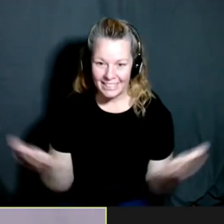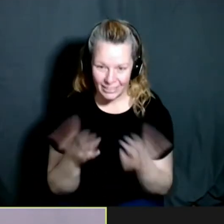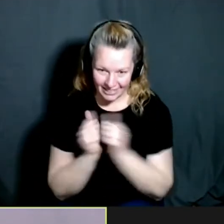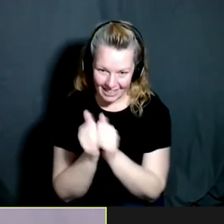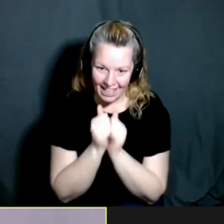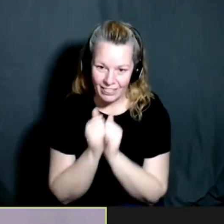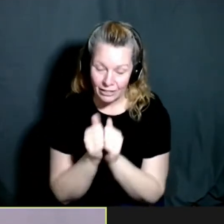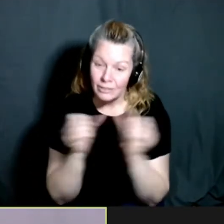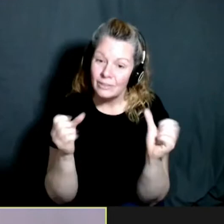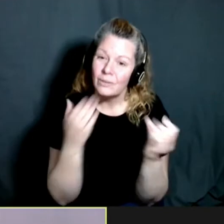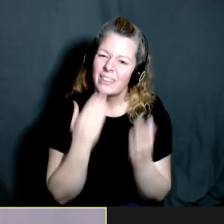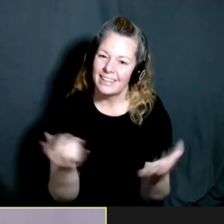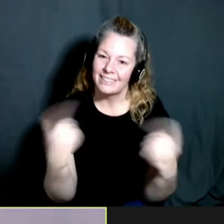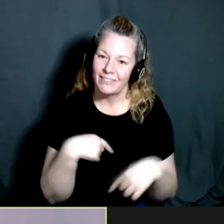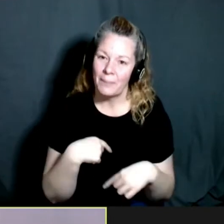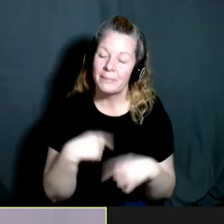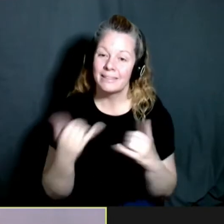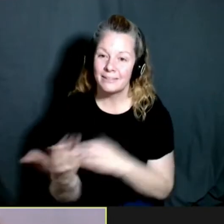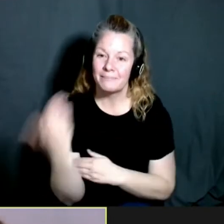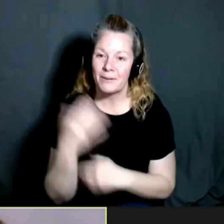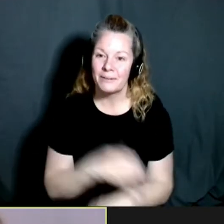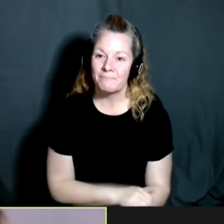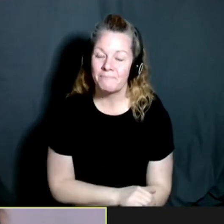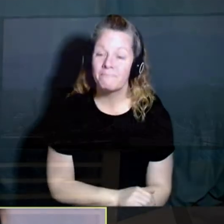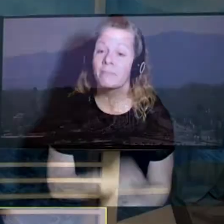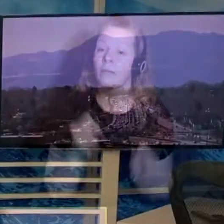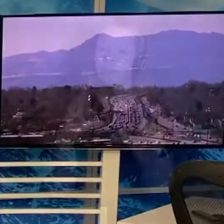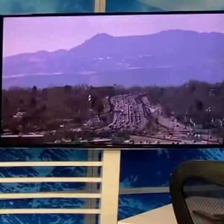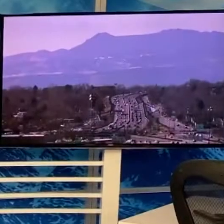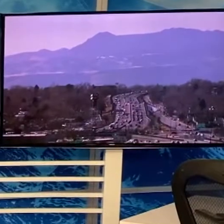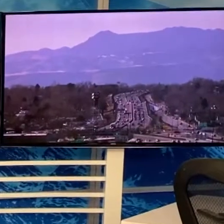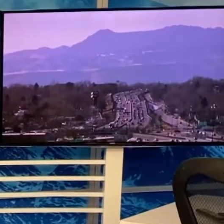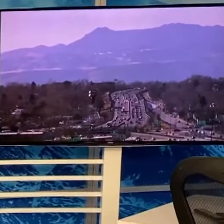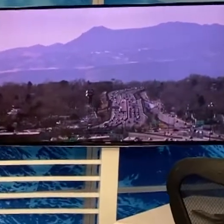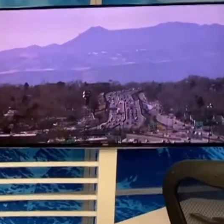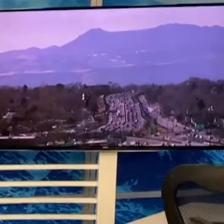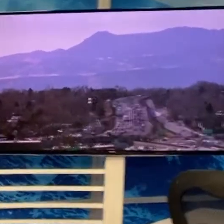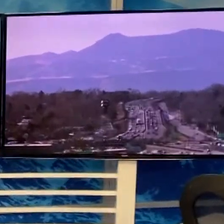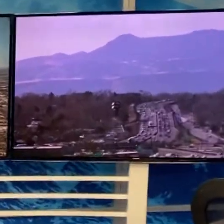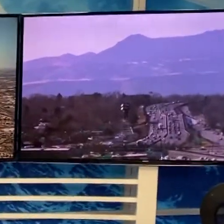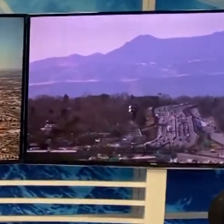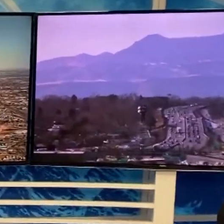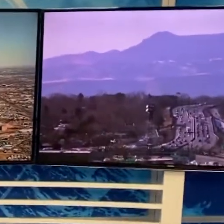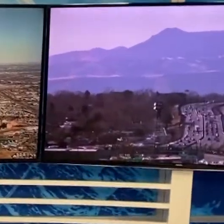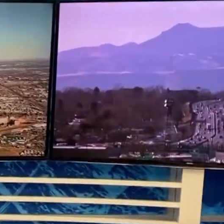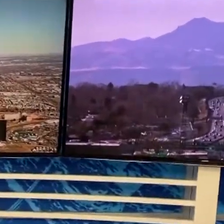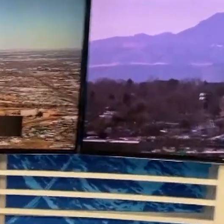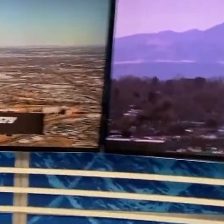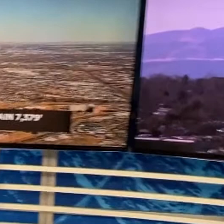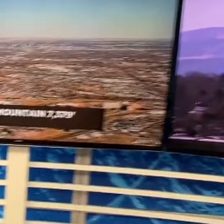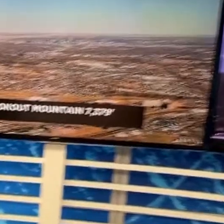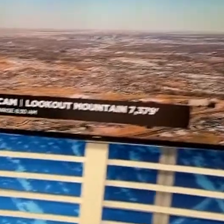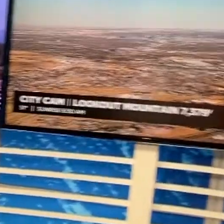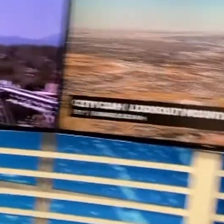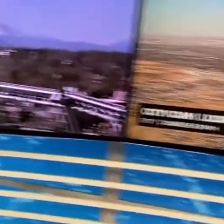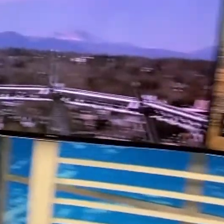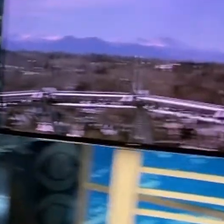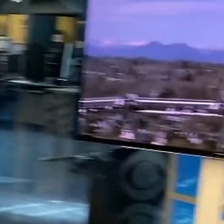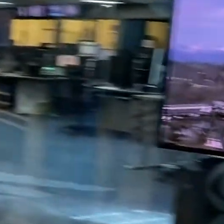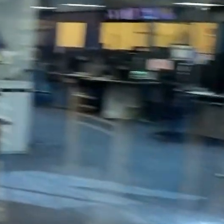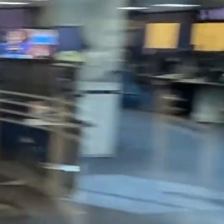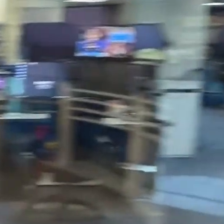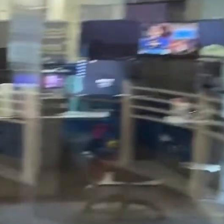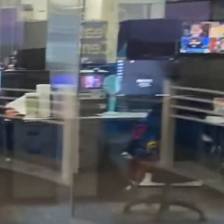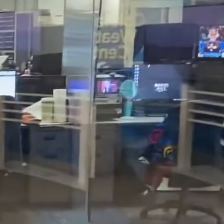together. She took the 8 to 18-year-olds through her virtual presentation, which included a look into her virtual clubhouse, which takes the kids behind